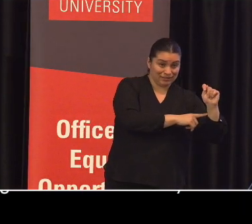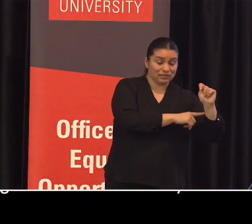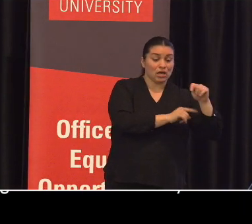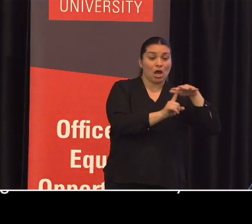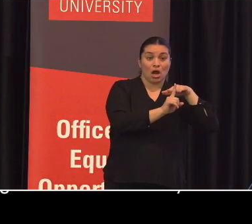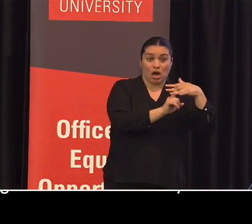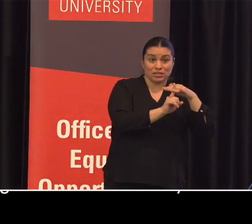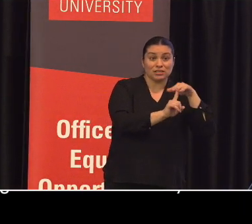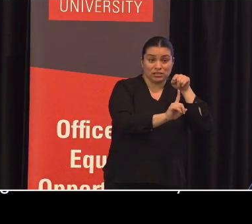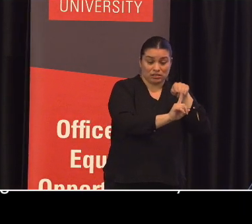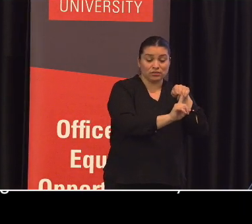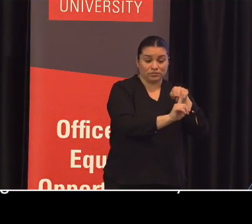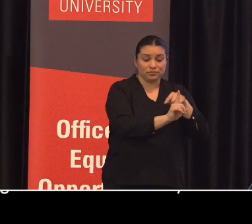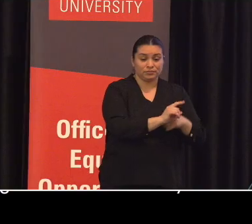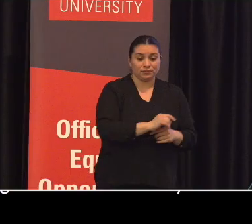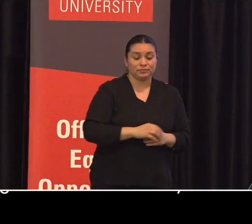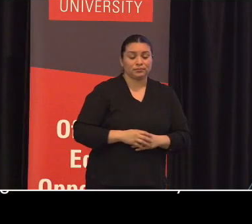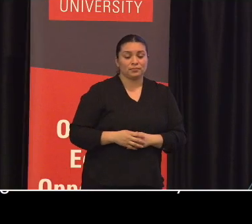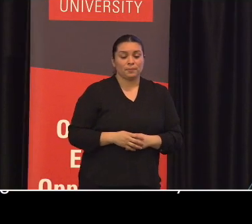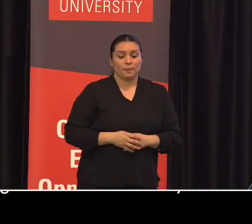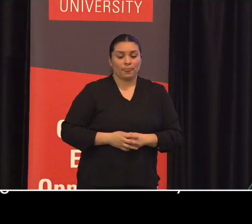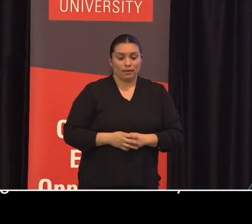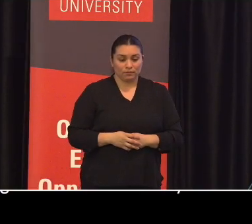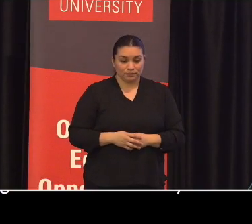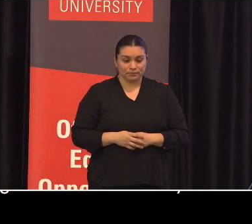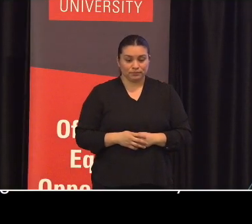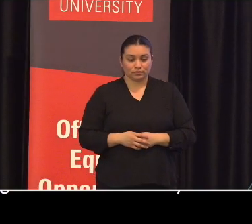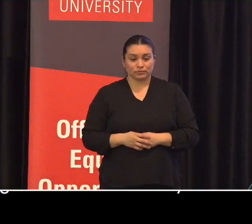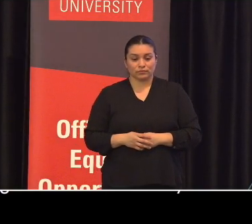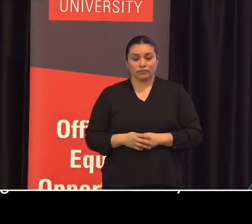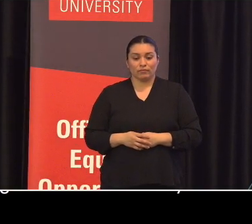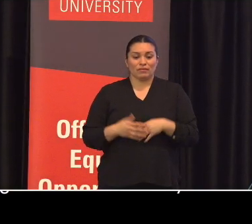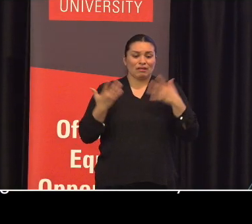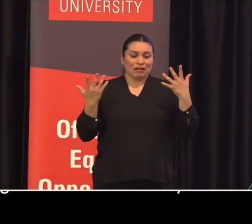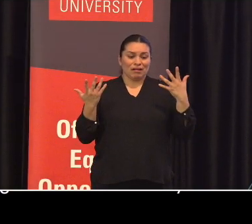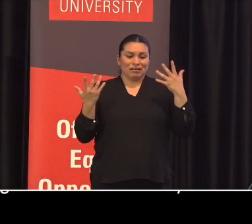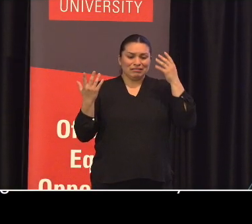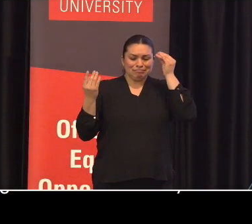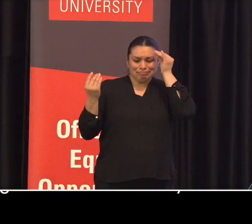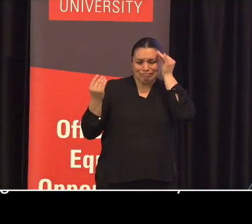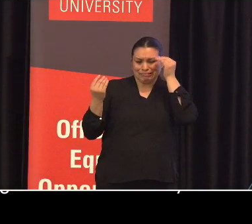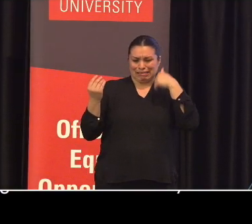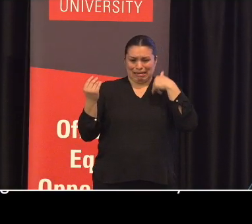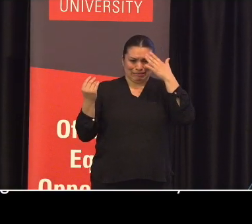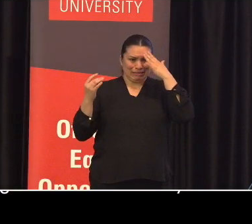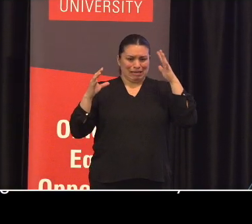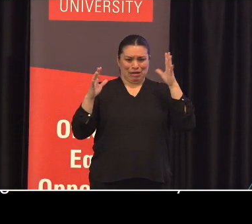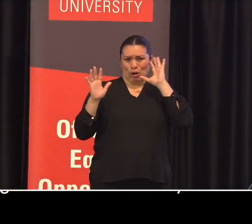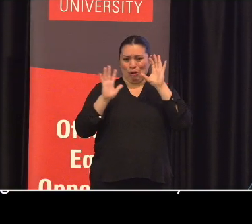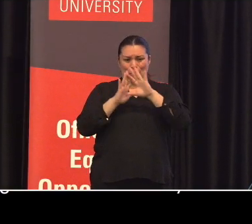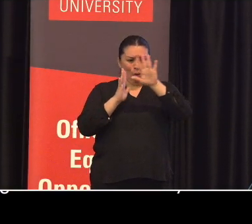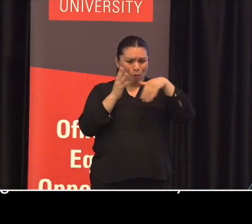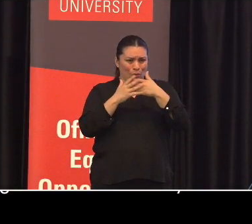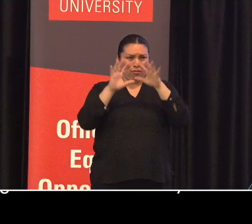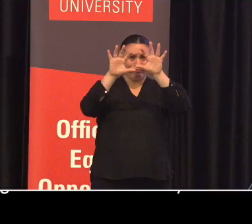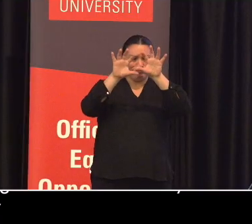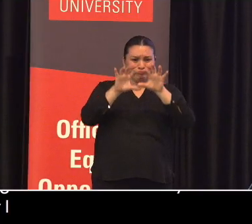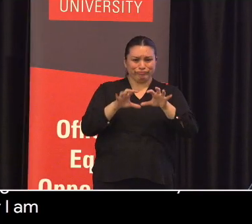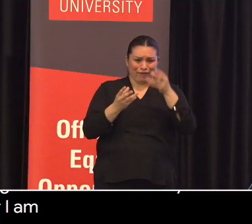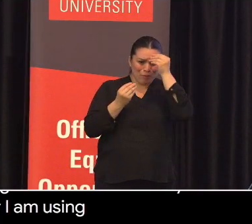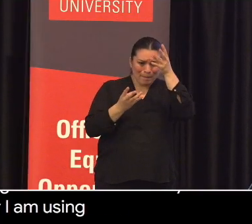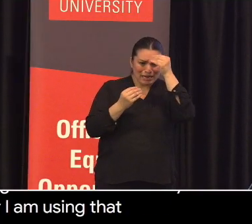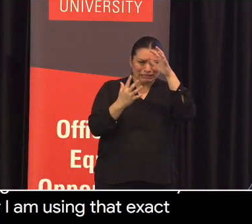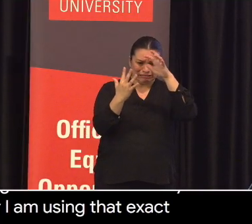or descriptive text. So I have a map of Australia up on the screen. Let's say I am using